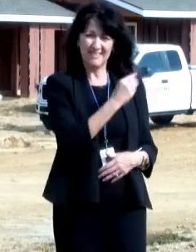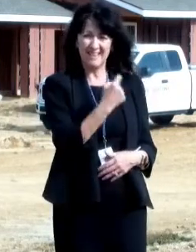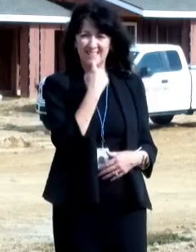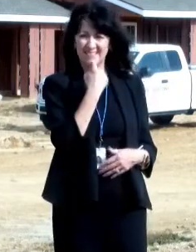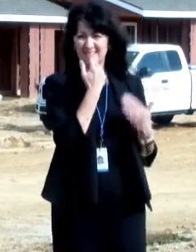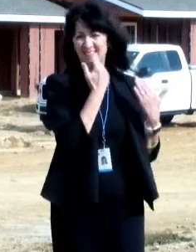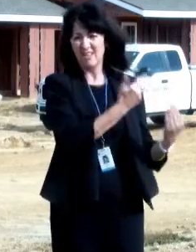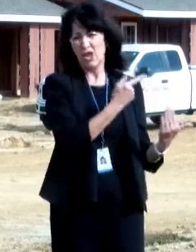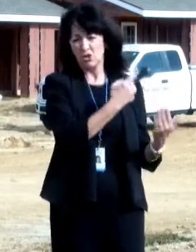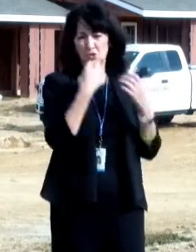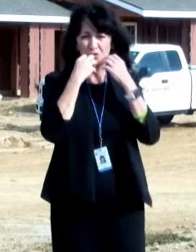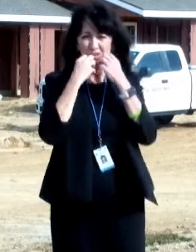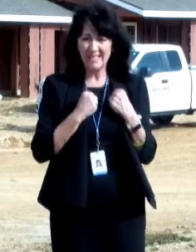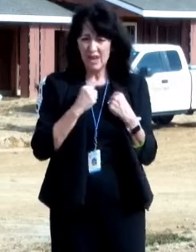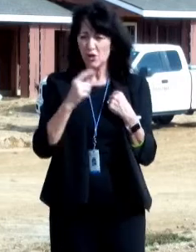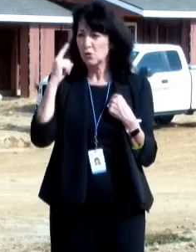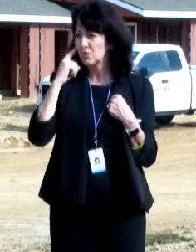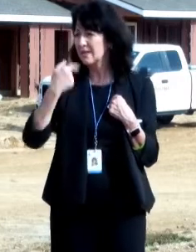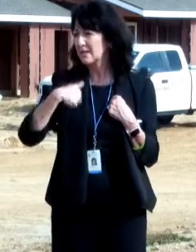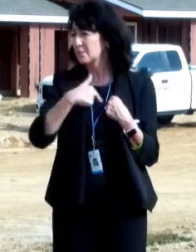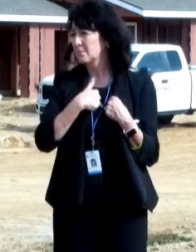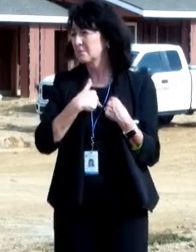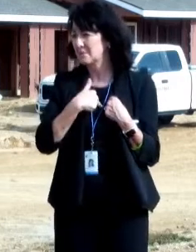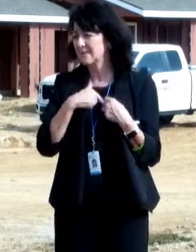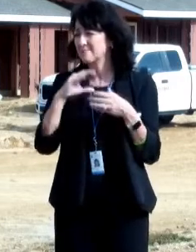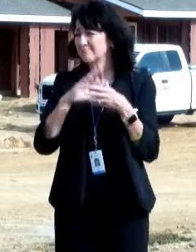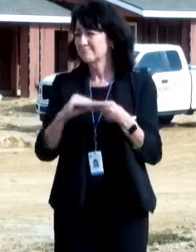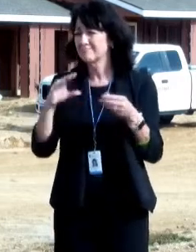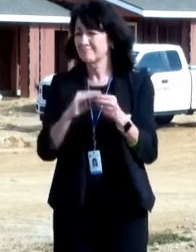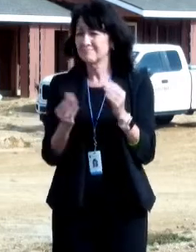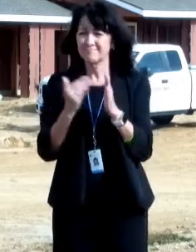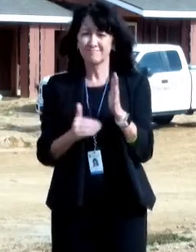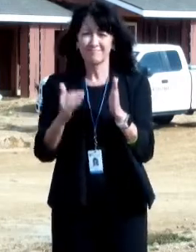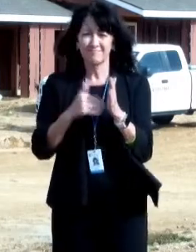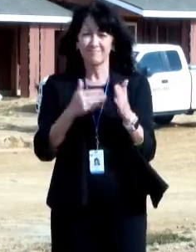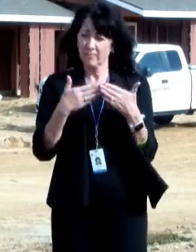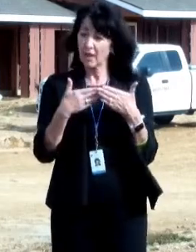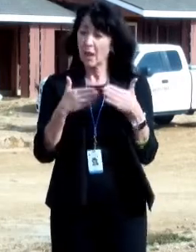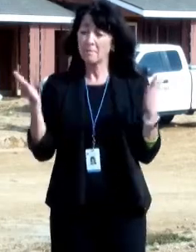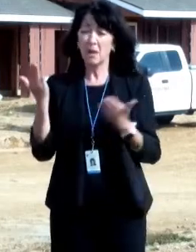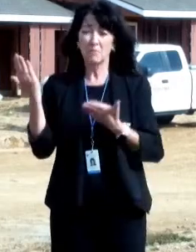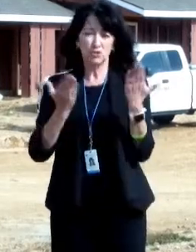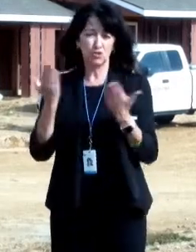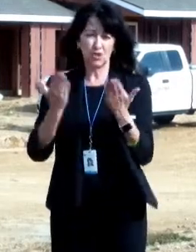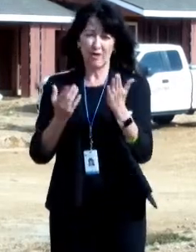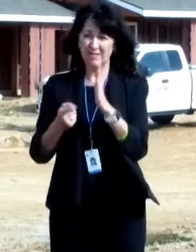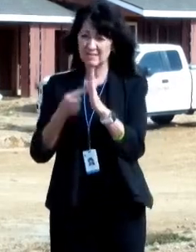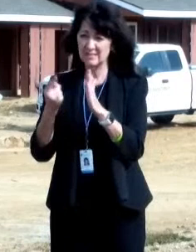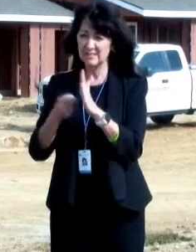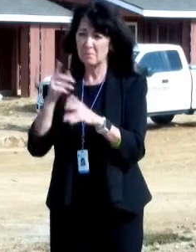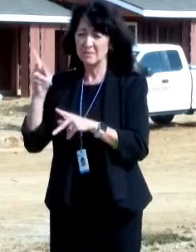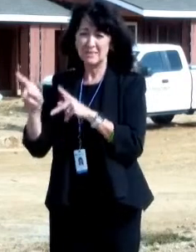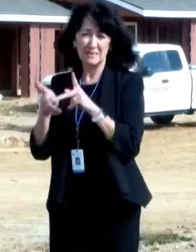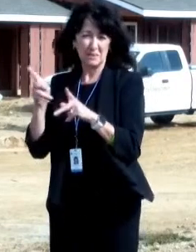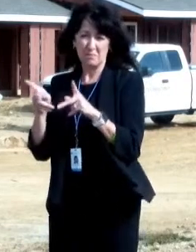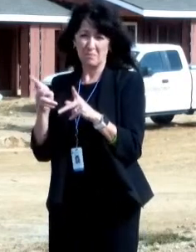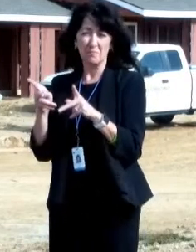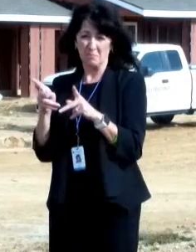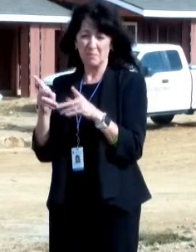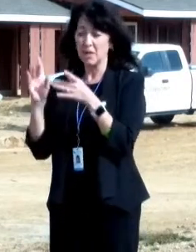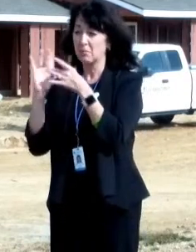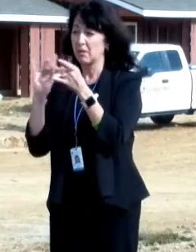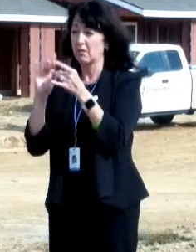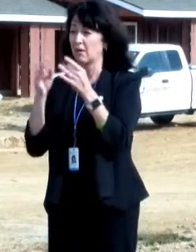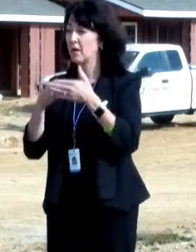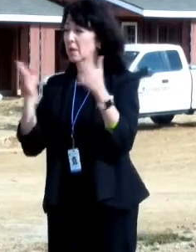for caring. You hear me say oftentimes you're in public office. Sometimes people say things differently in public than they do behind